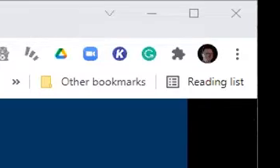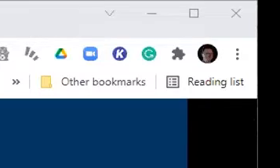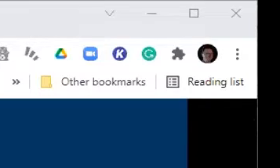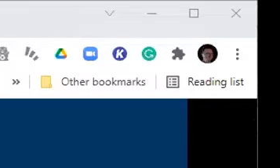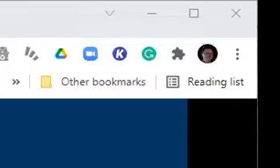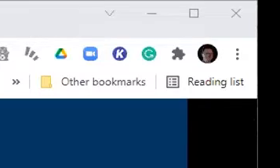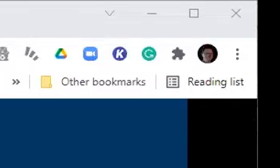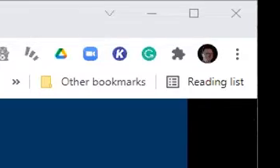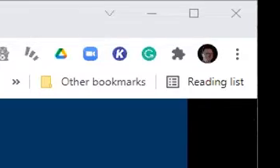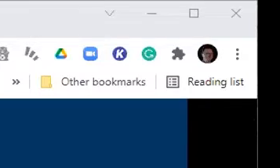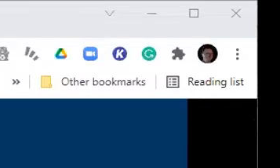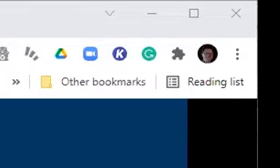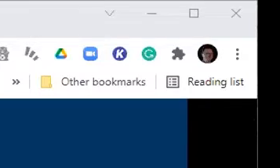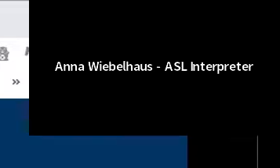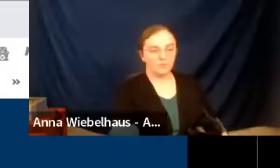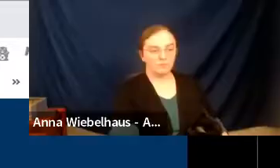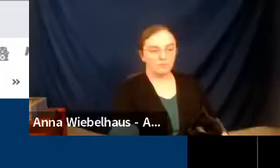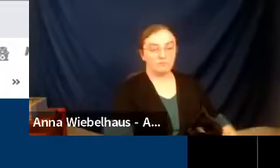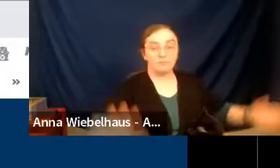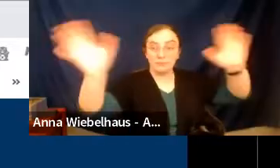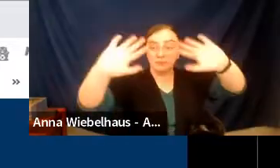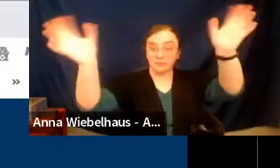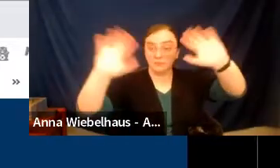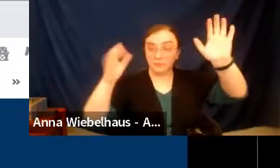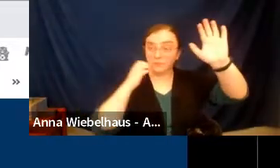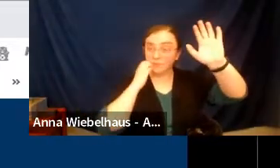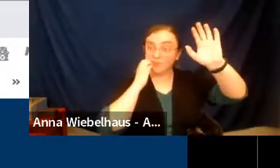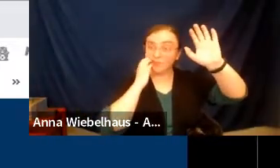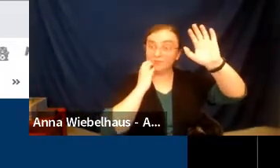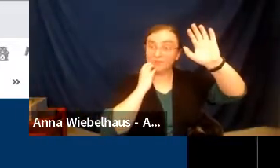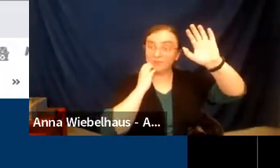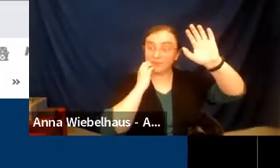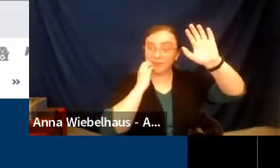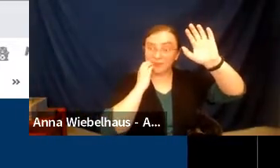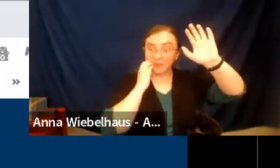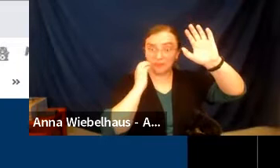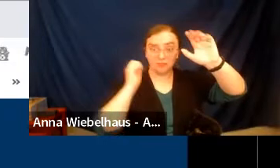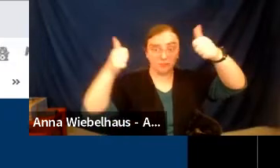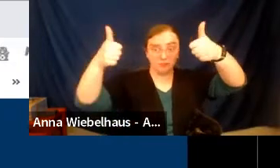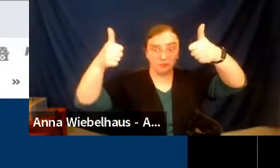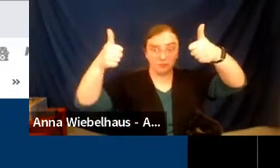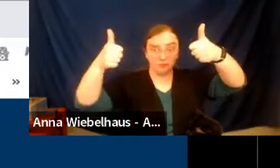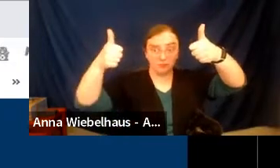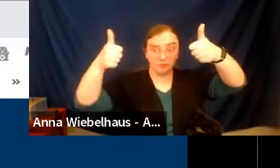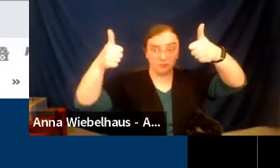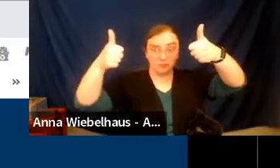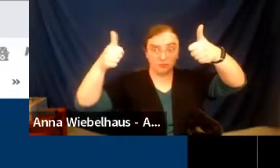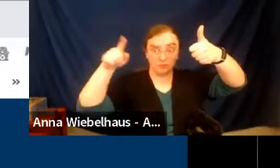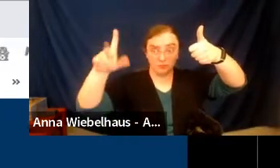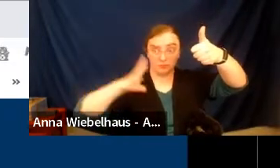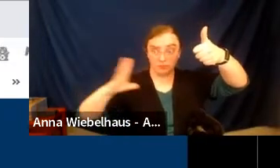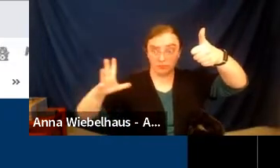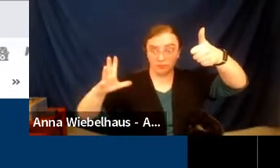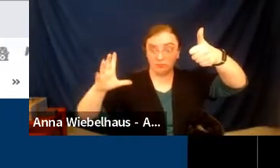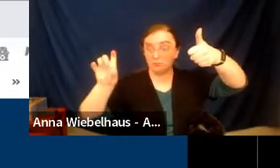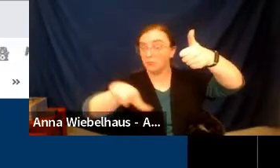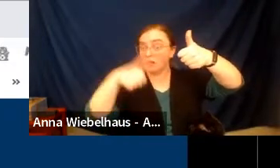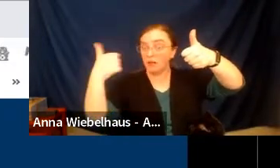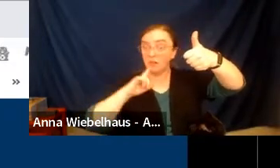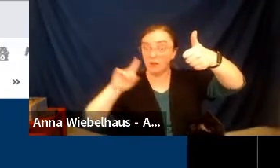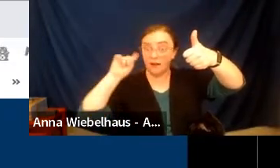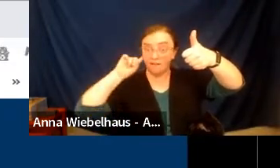Or Anna, can you hop back on and check? I've got Vivian on here is saying that she can see me. Okay. People that need